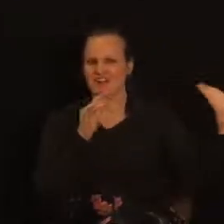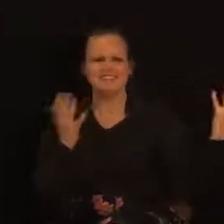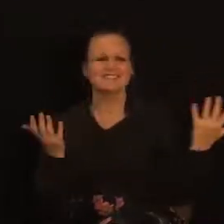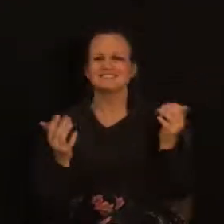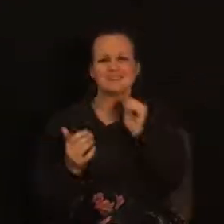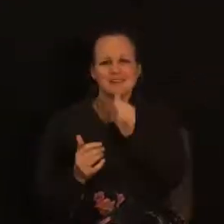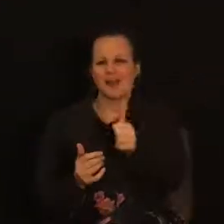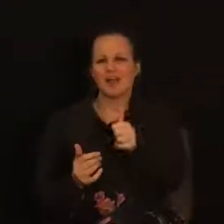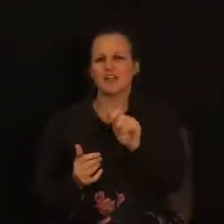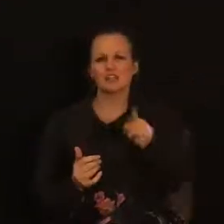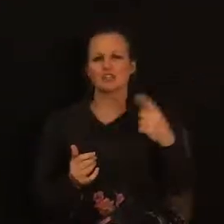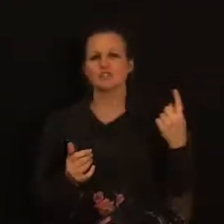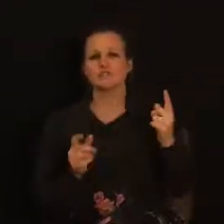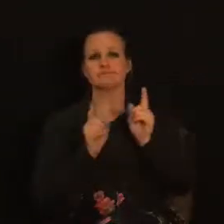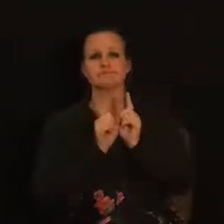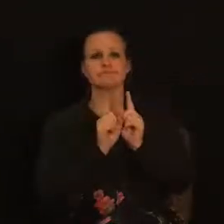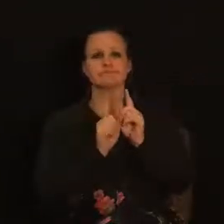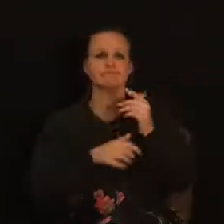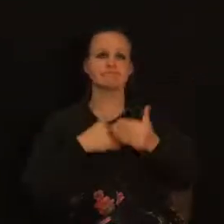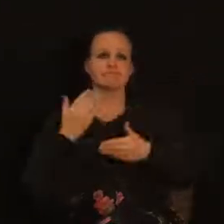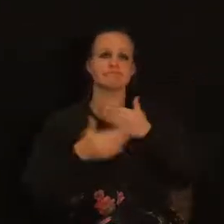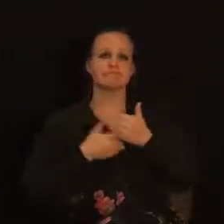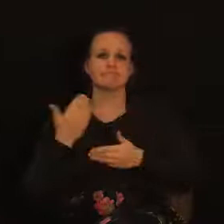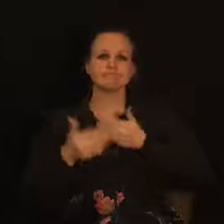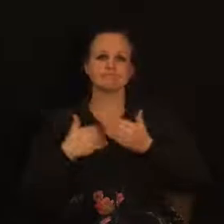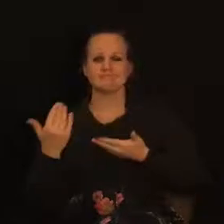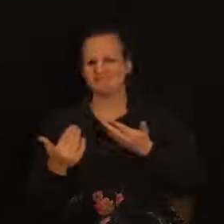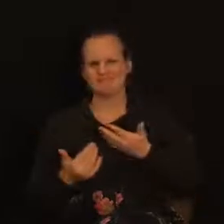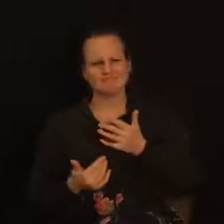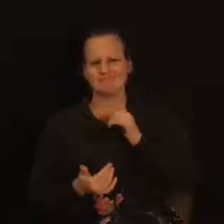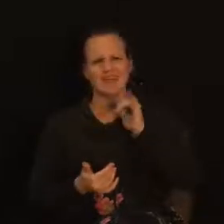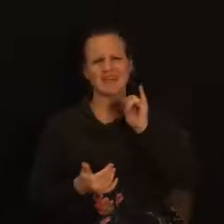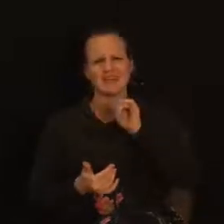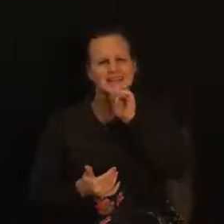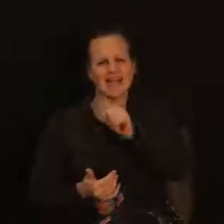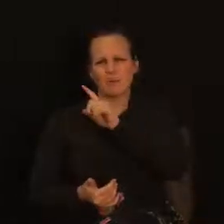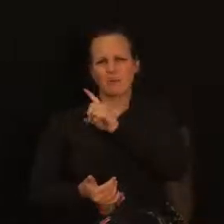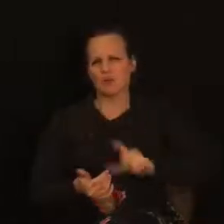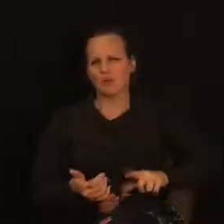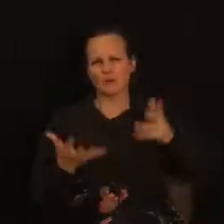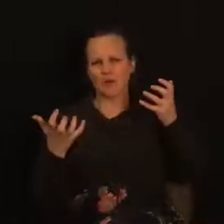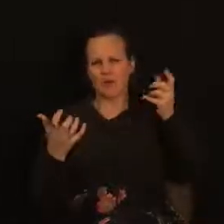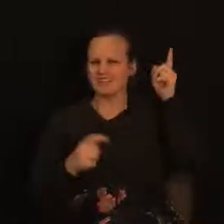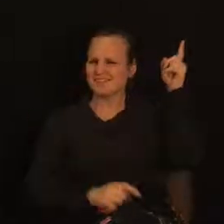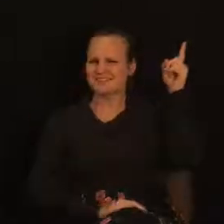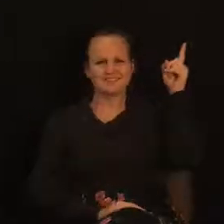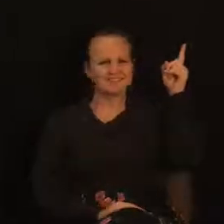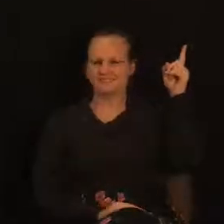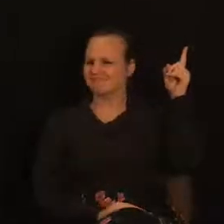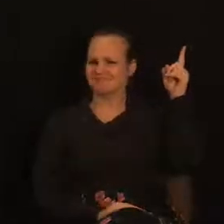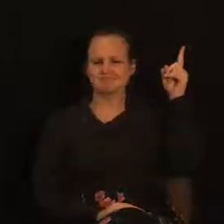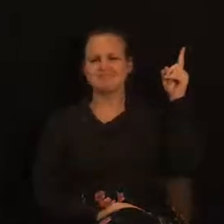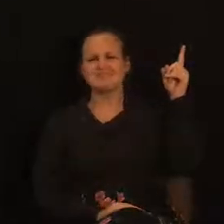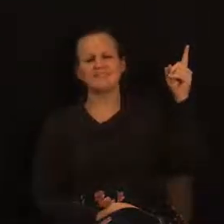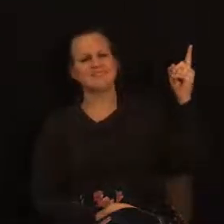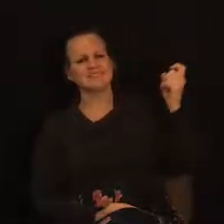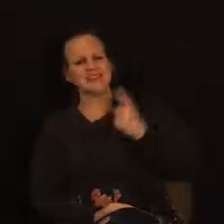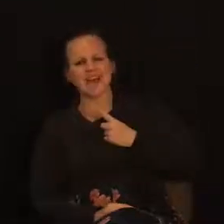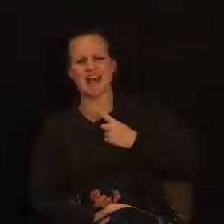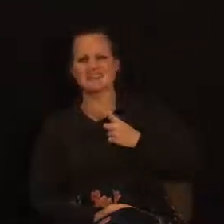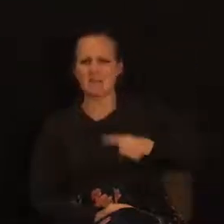coexisting. That's not what the Lord wants. He's asking us that we